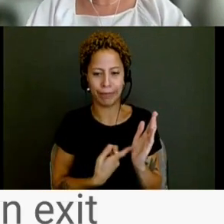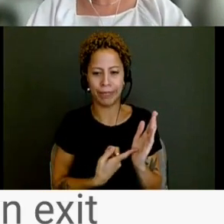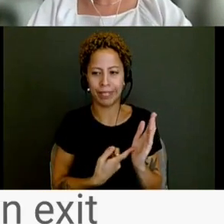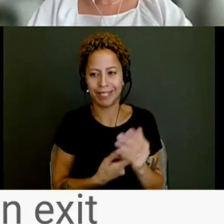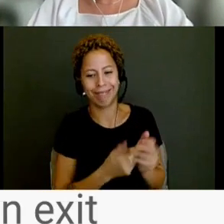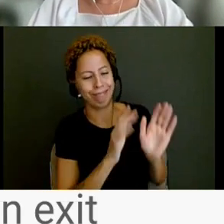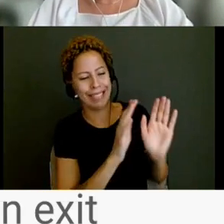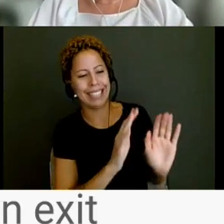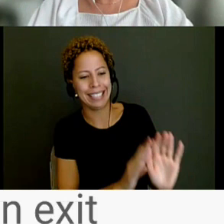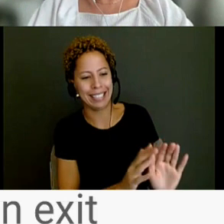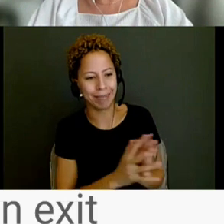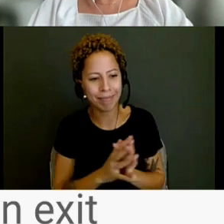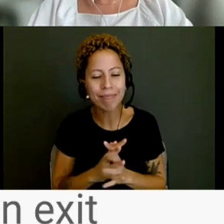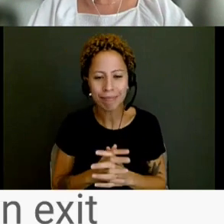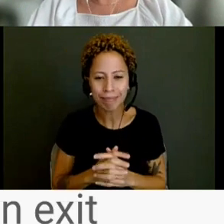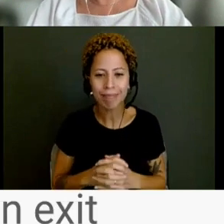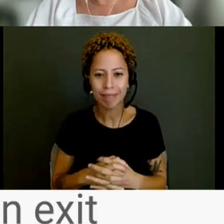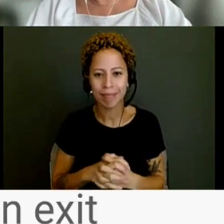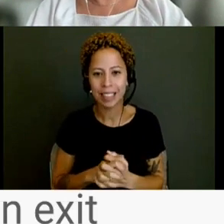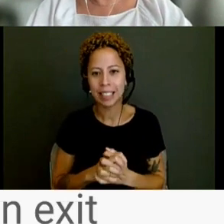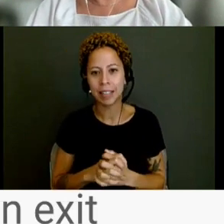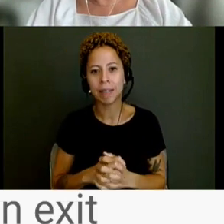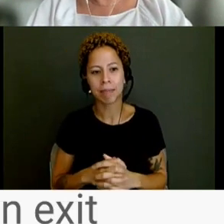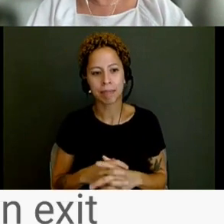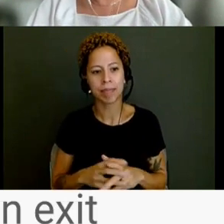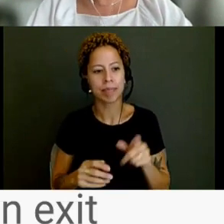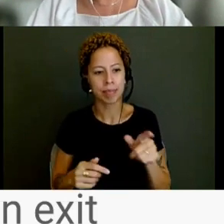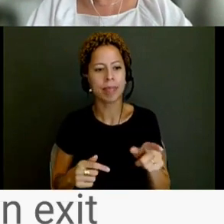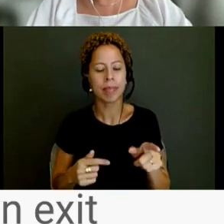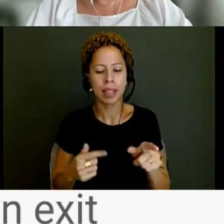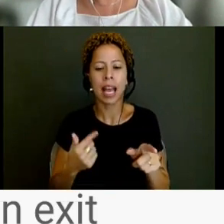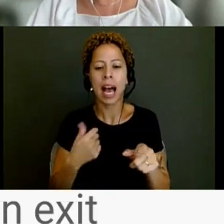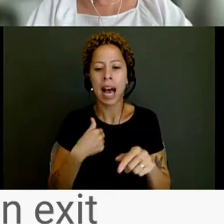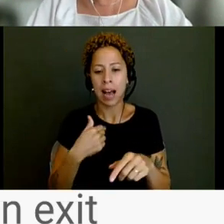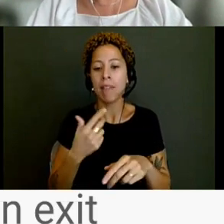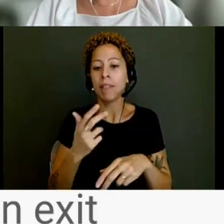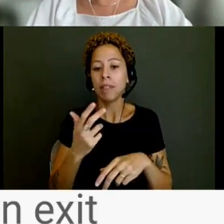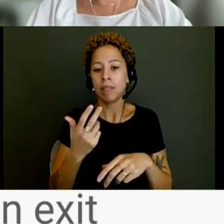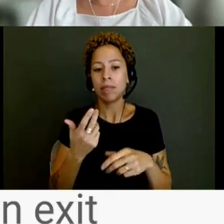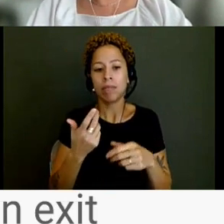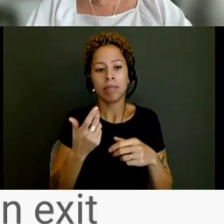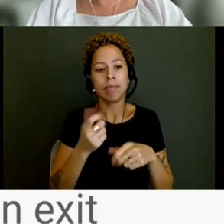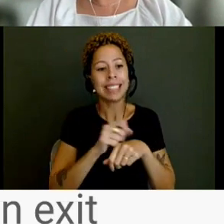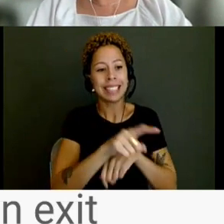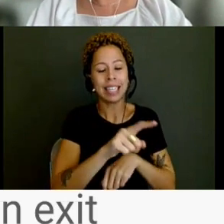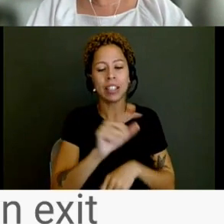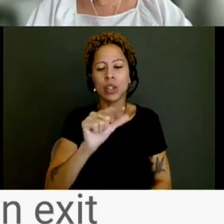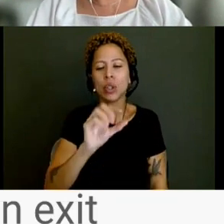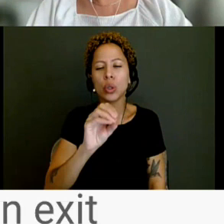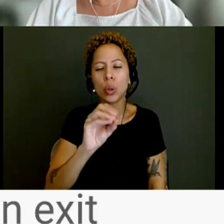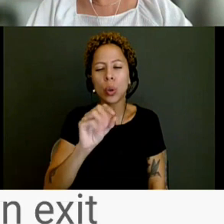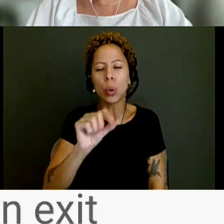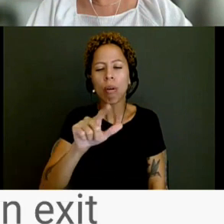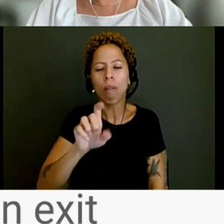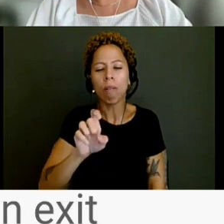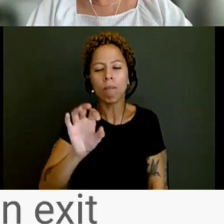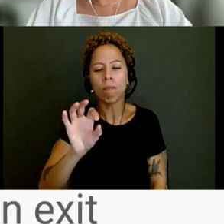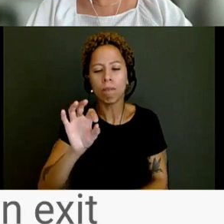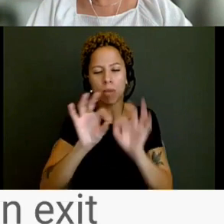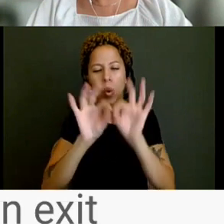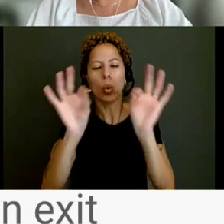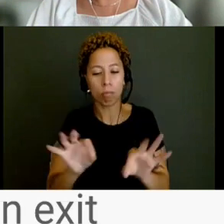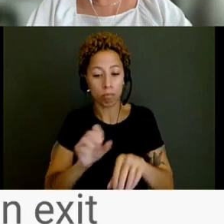Amazing. I've had a chance to share a Google form using the app. It was an exit form for a learner who needed to step back from their